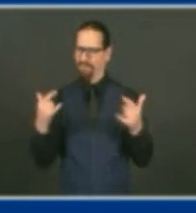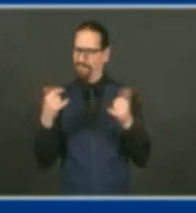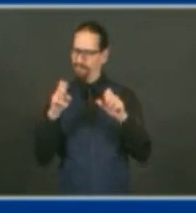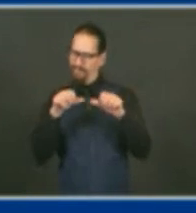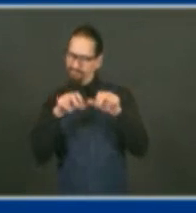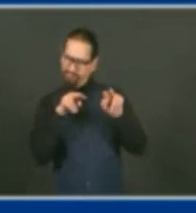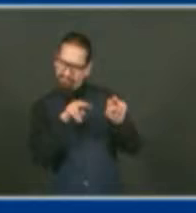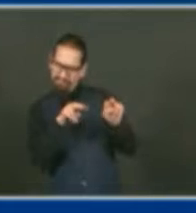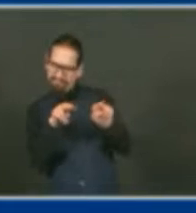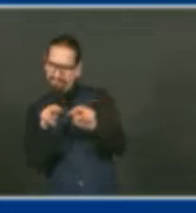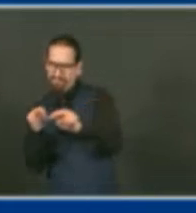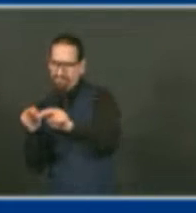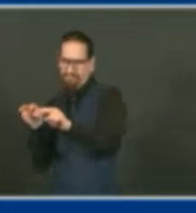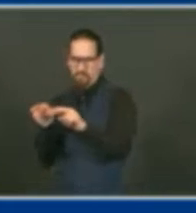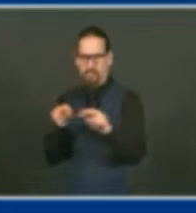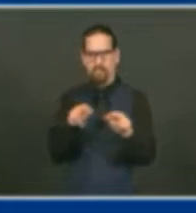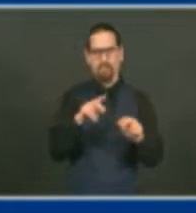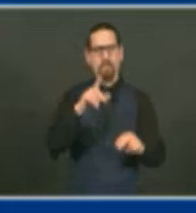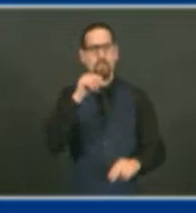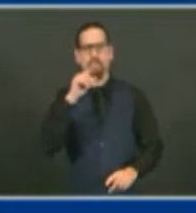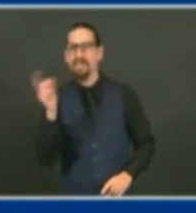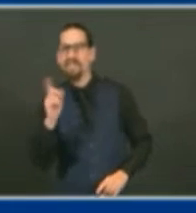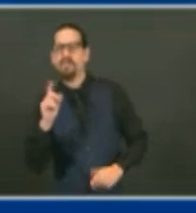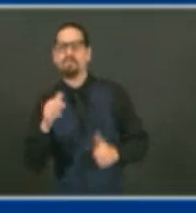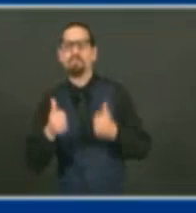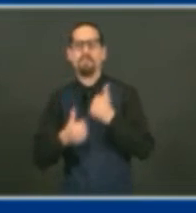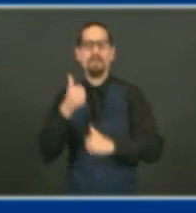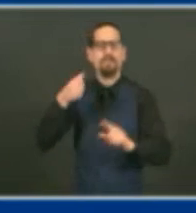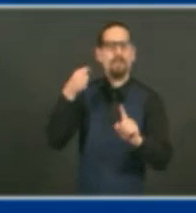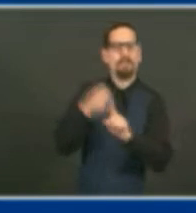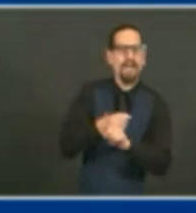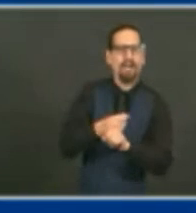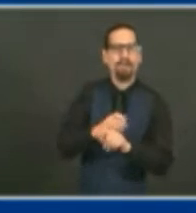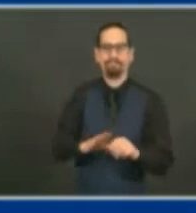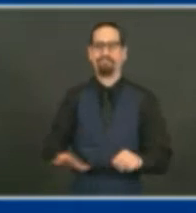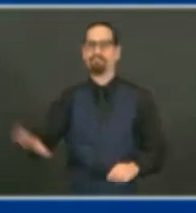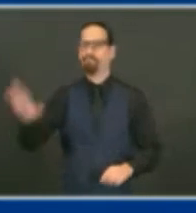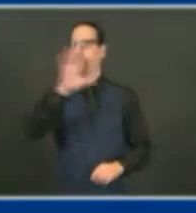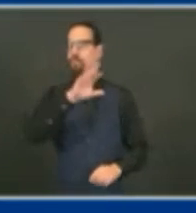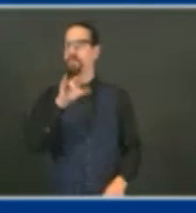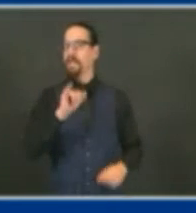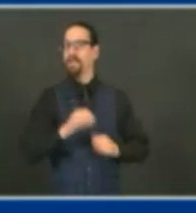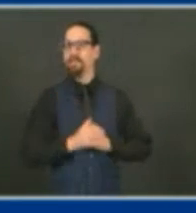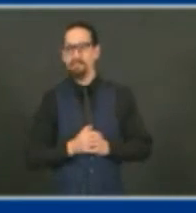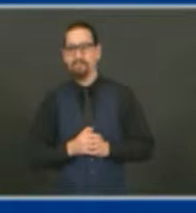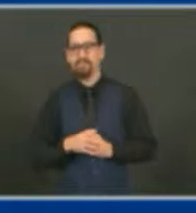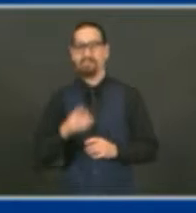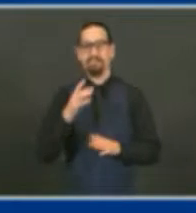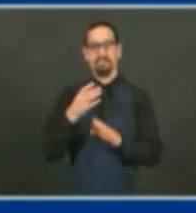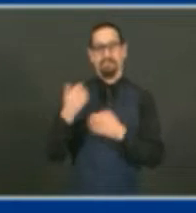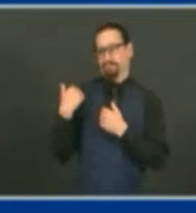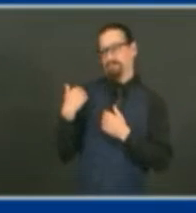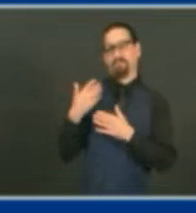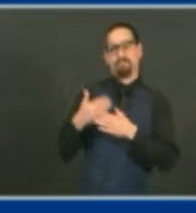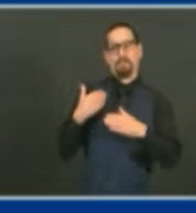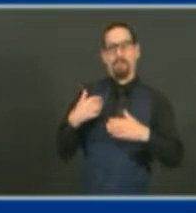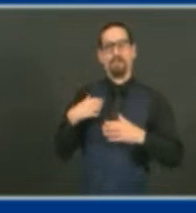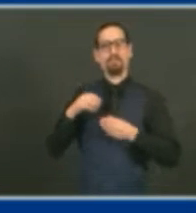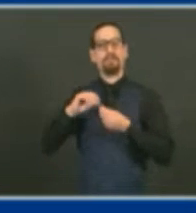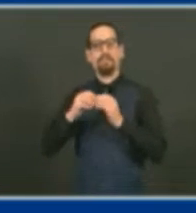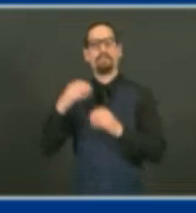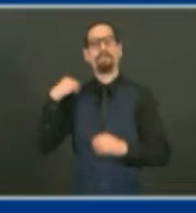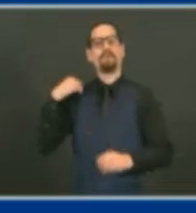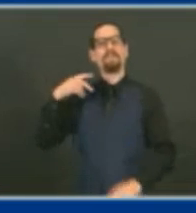cases across the state. We've talked a lot at this podium about some of our more densely populated communities, such as